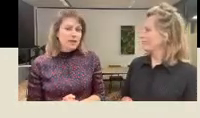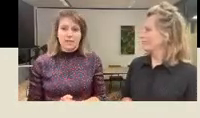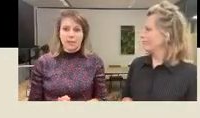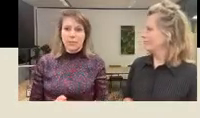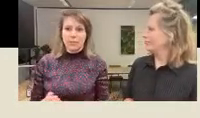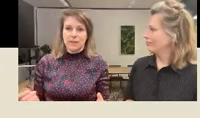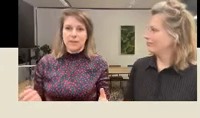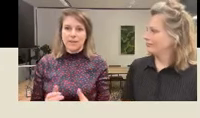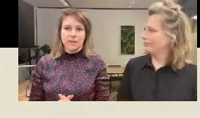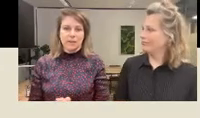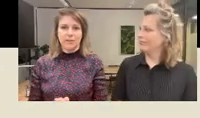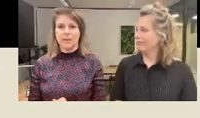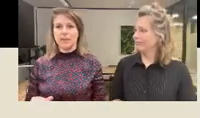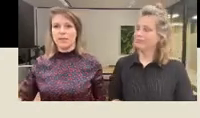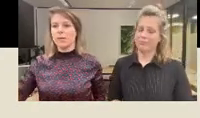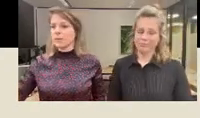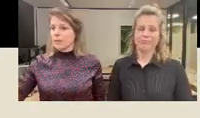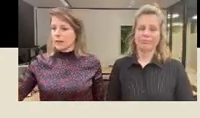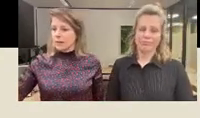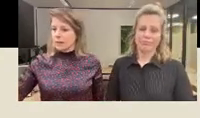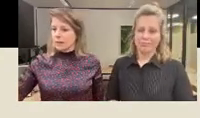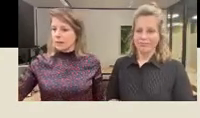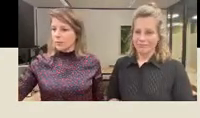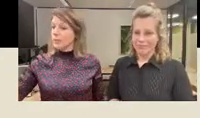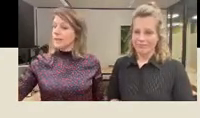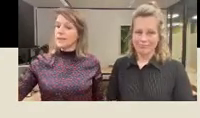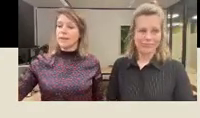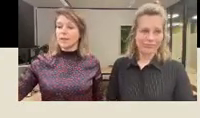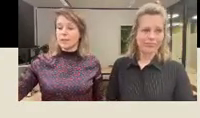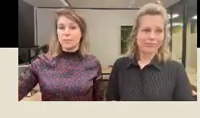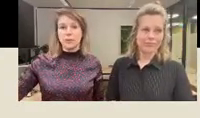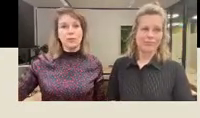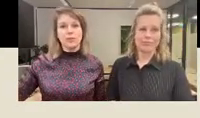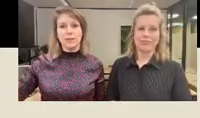really effective for PTSD treatment. So we did